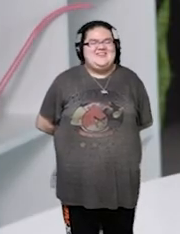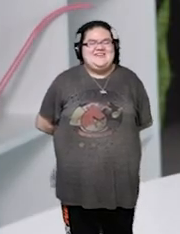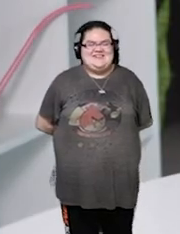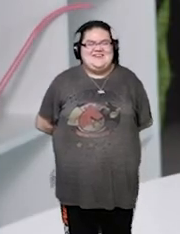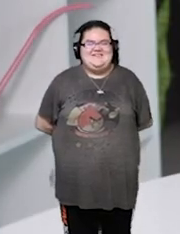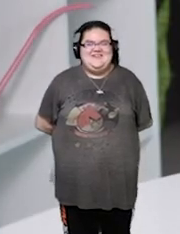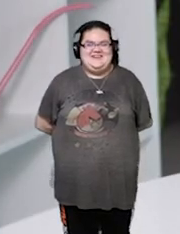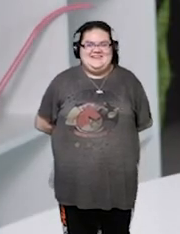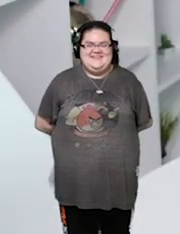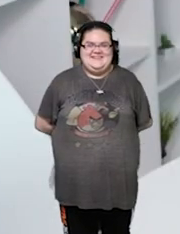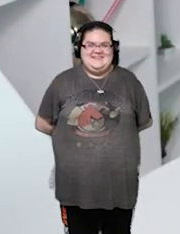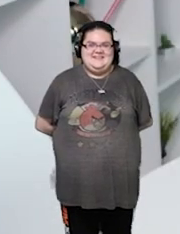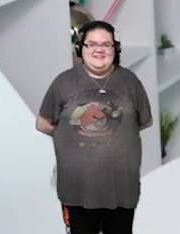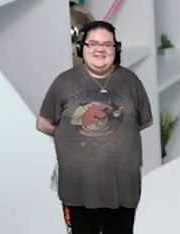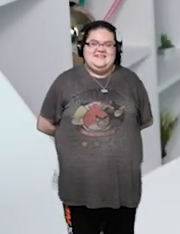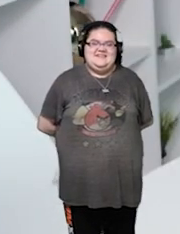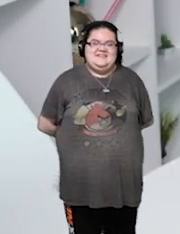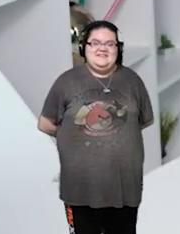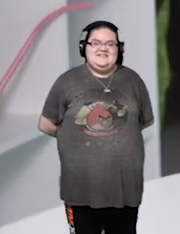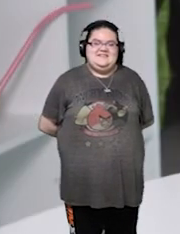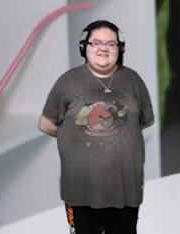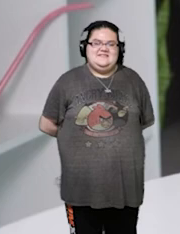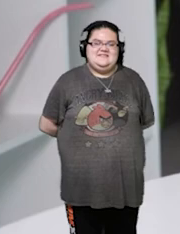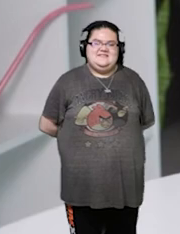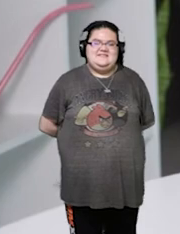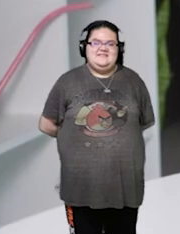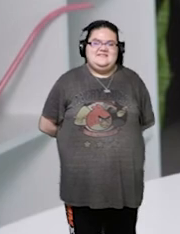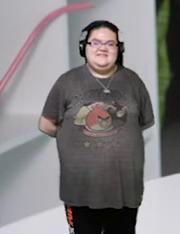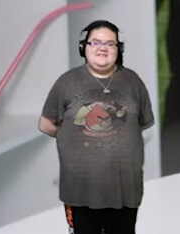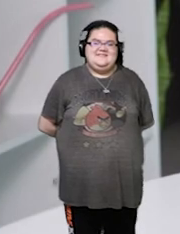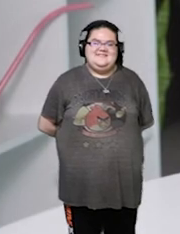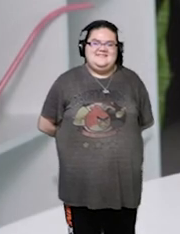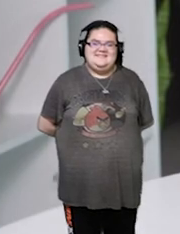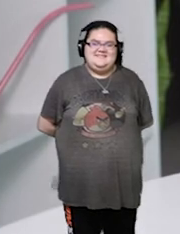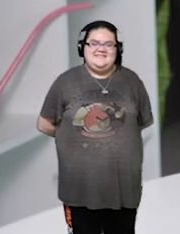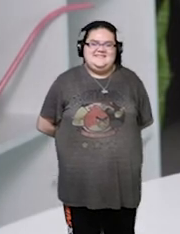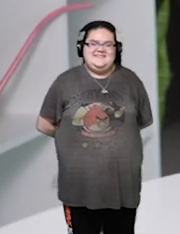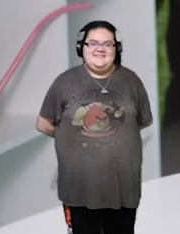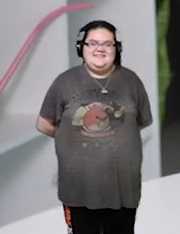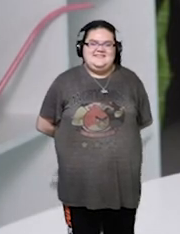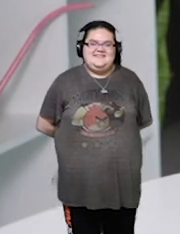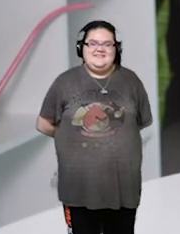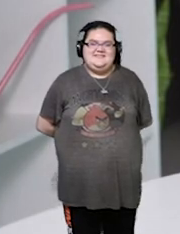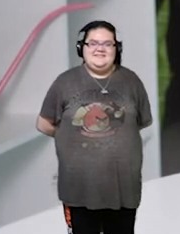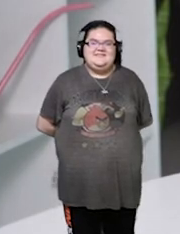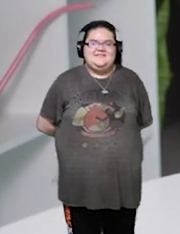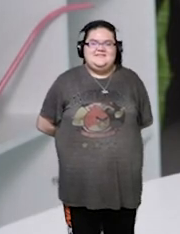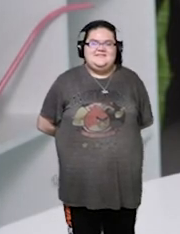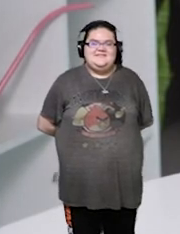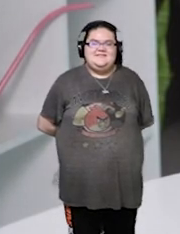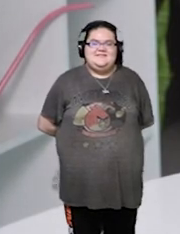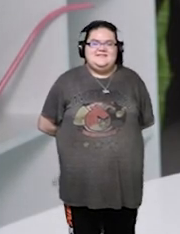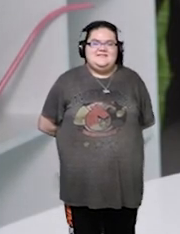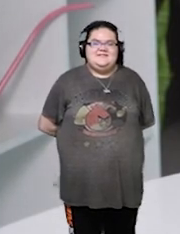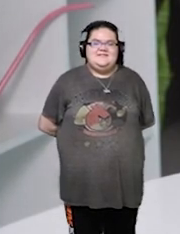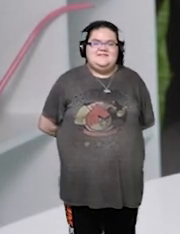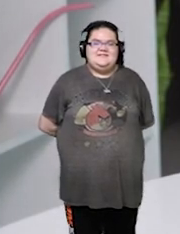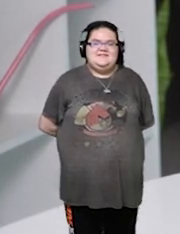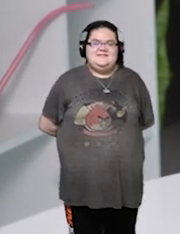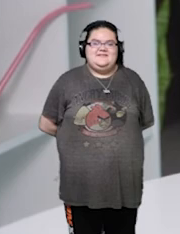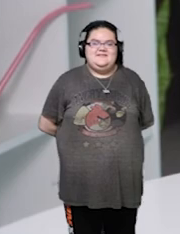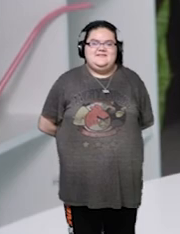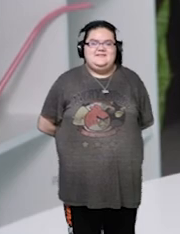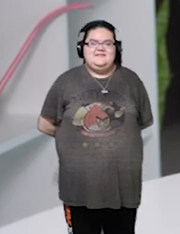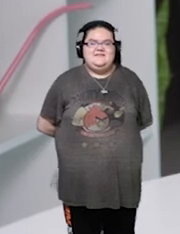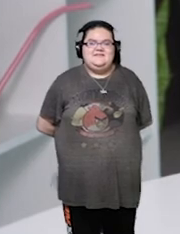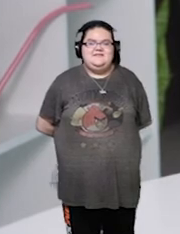Oh, it's too easy, Professor Peppy. 42p. Professor Peppy. Oh, no. What's this, £1.49 or something? Depends where you get it from. Sometimes you get it